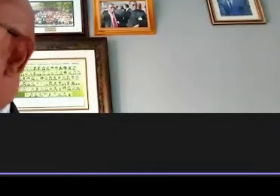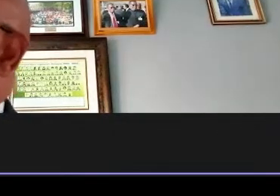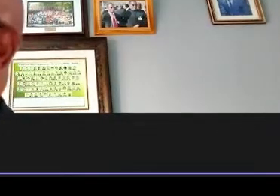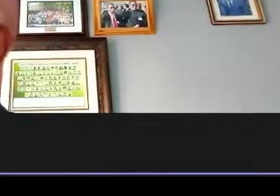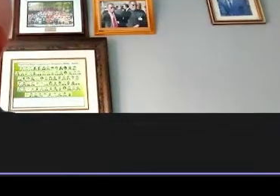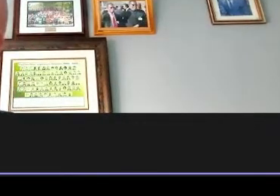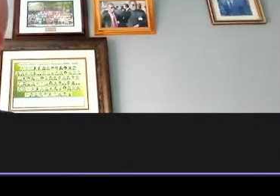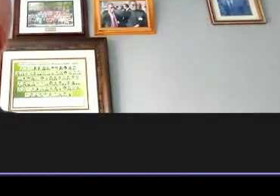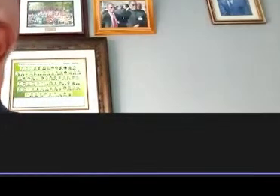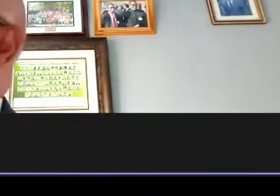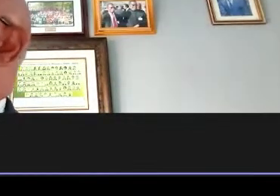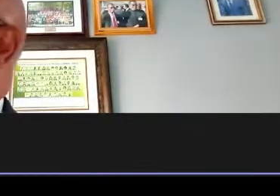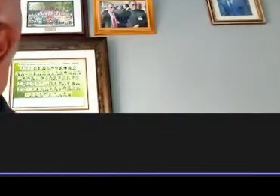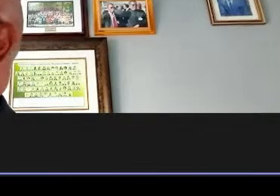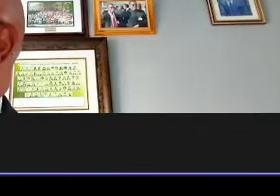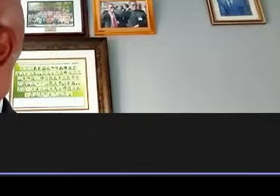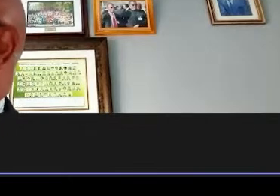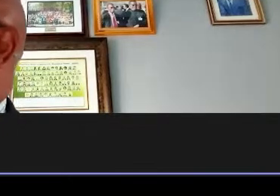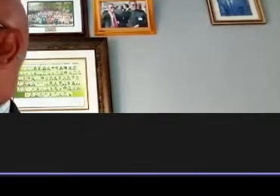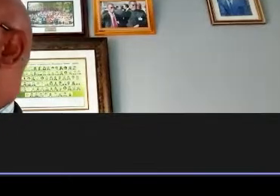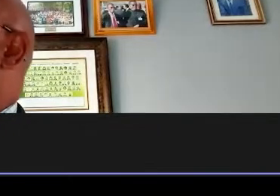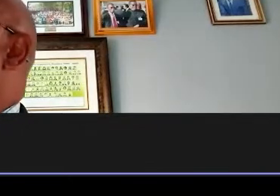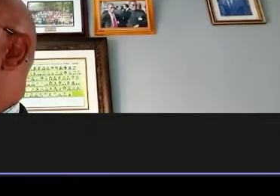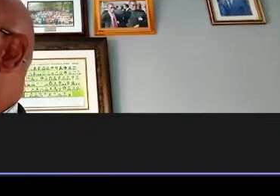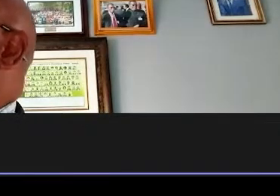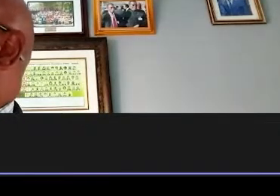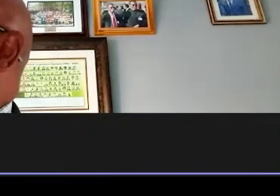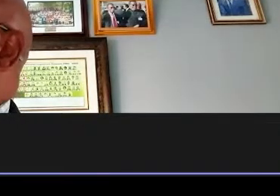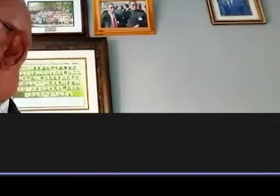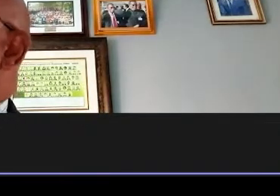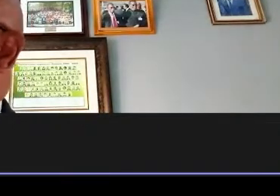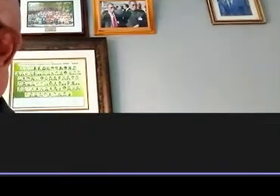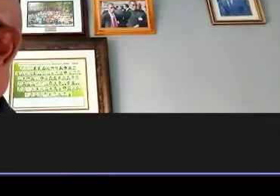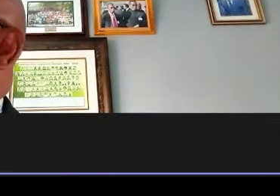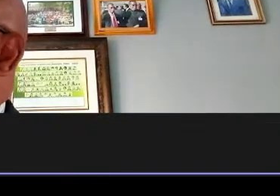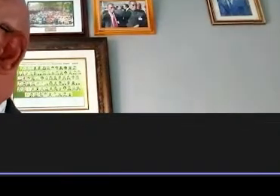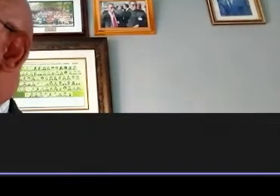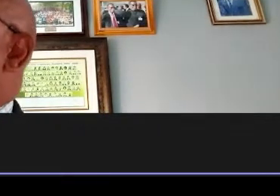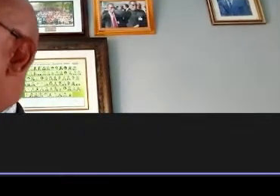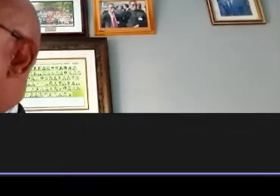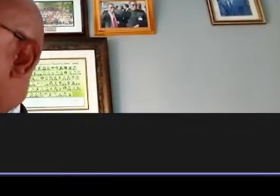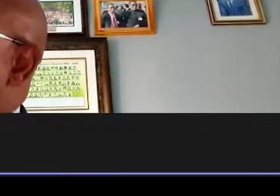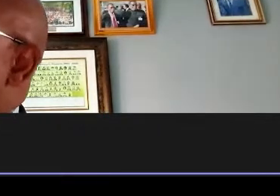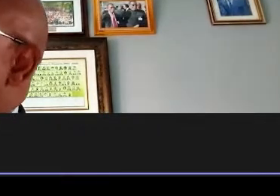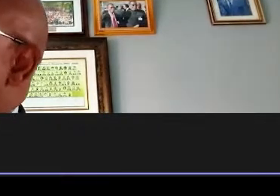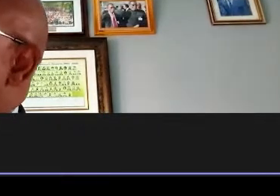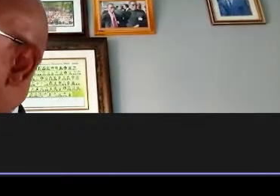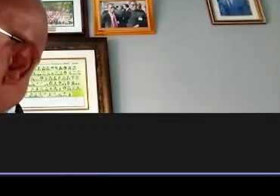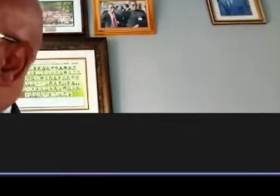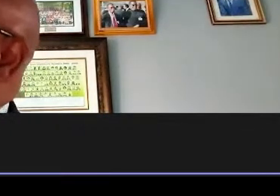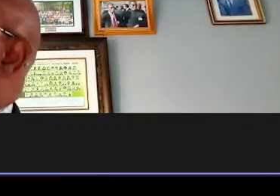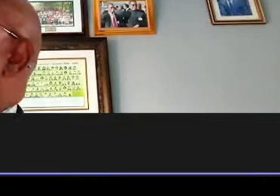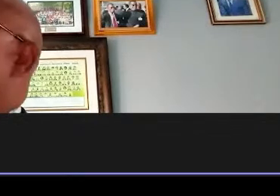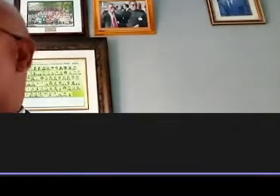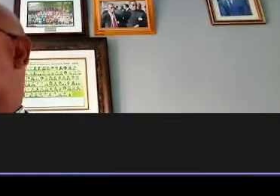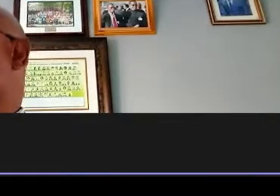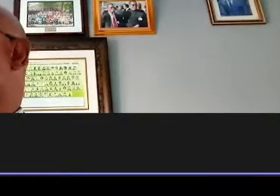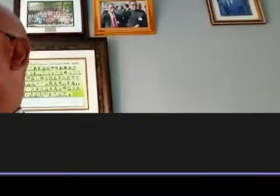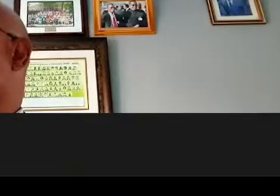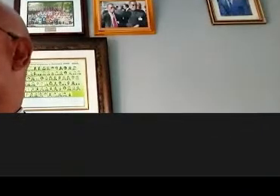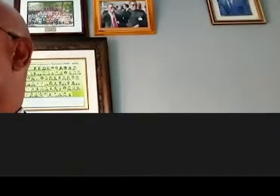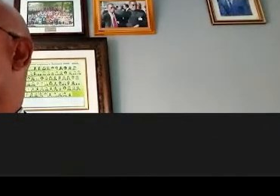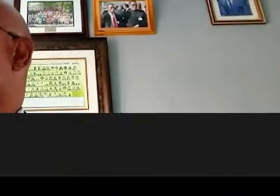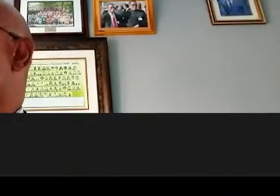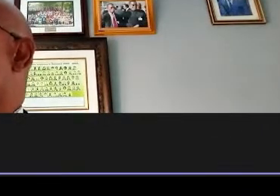than 100 years to clear the backlog if it had to include building the infrastructure around the